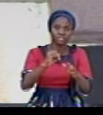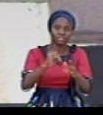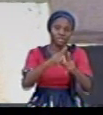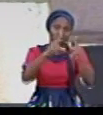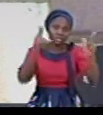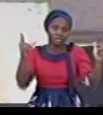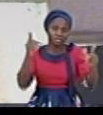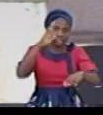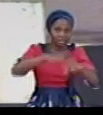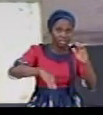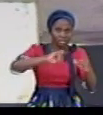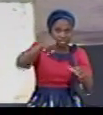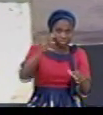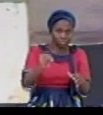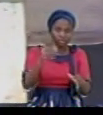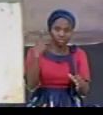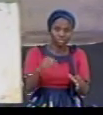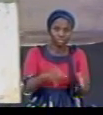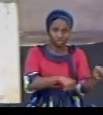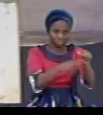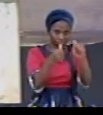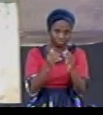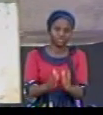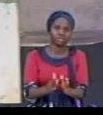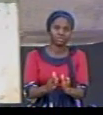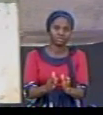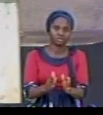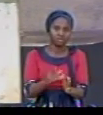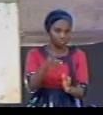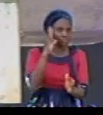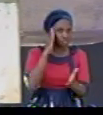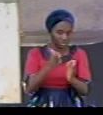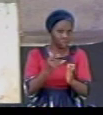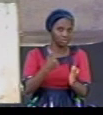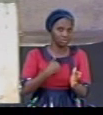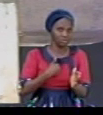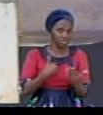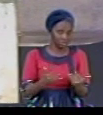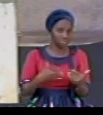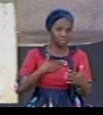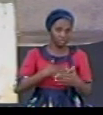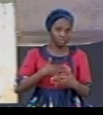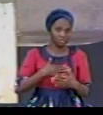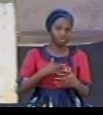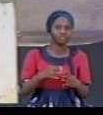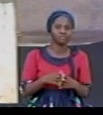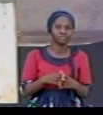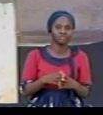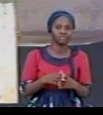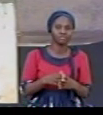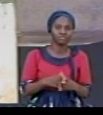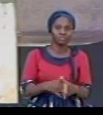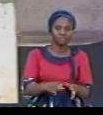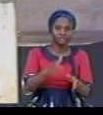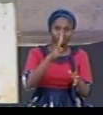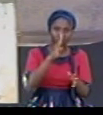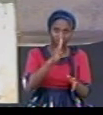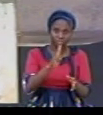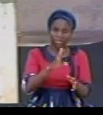If you allow me now, please. B is greater than A. And